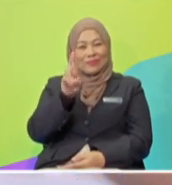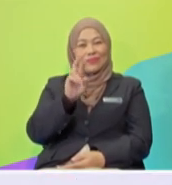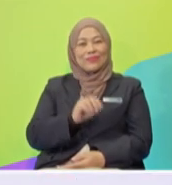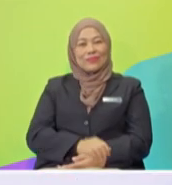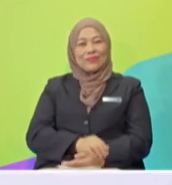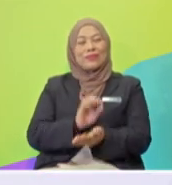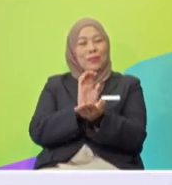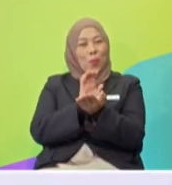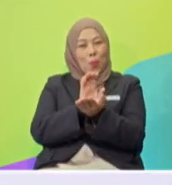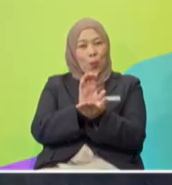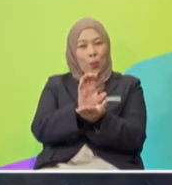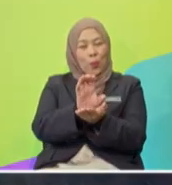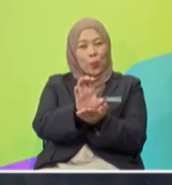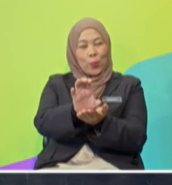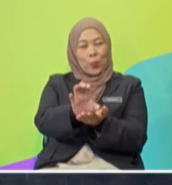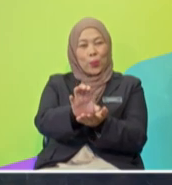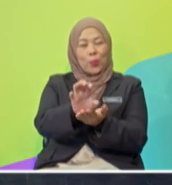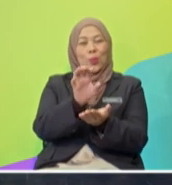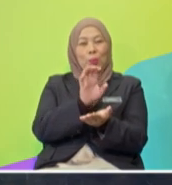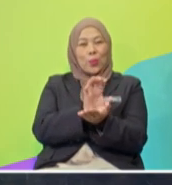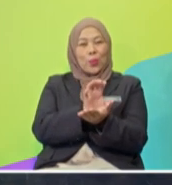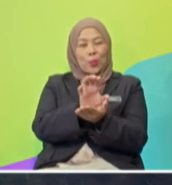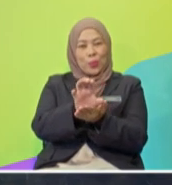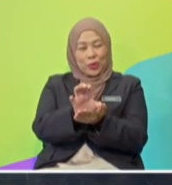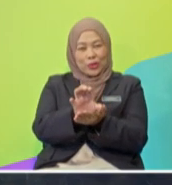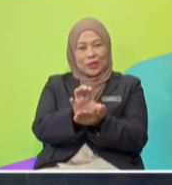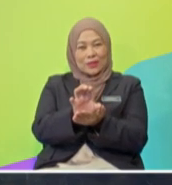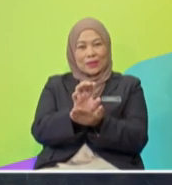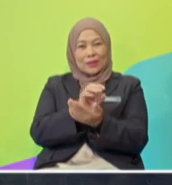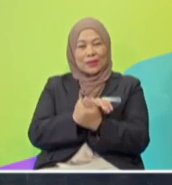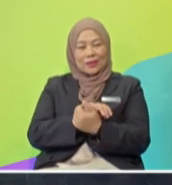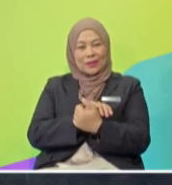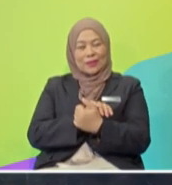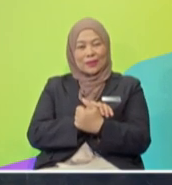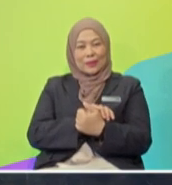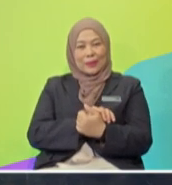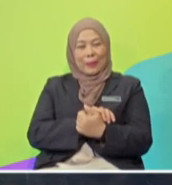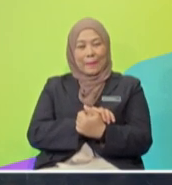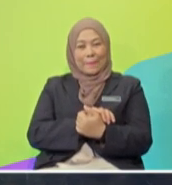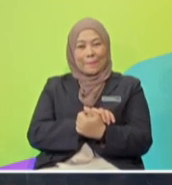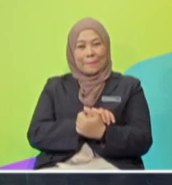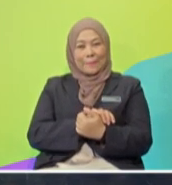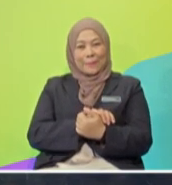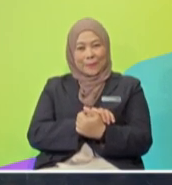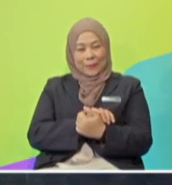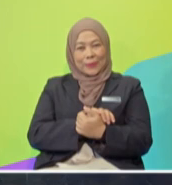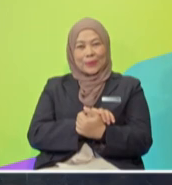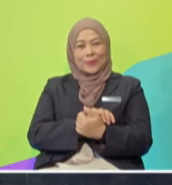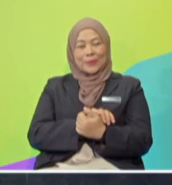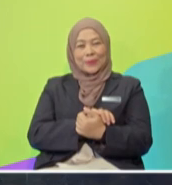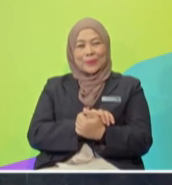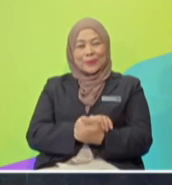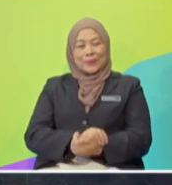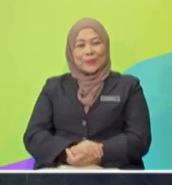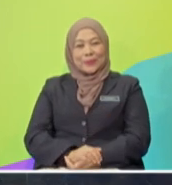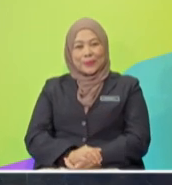B-U-L-L-D-O-Z-E-R. Bulldozer. Okay, you can either say Z or Z. Z. Okay, very good. Next